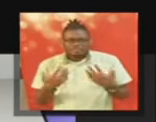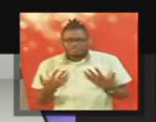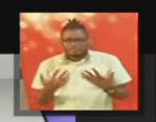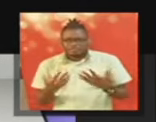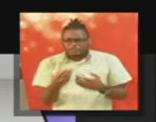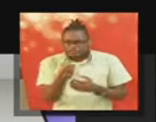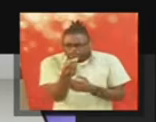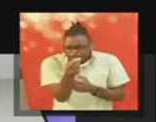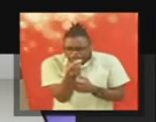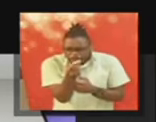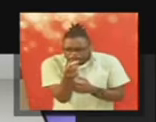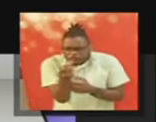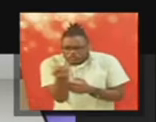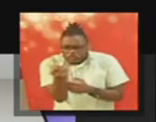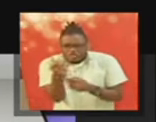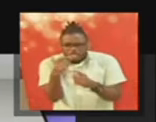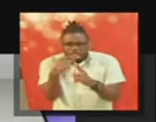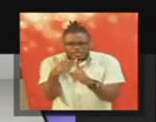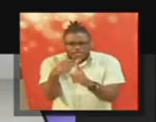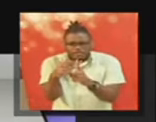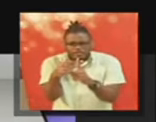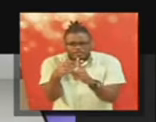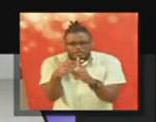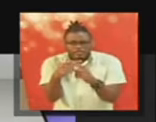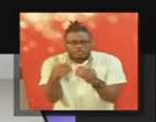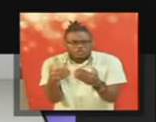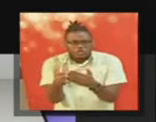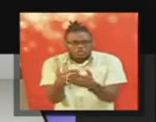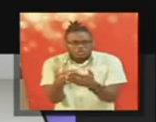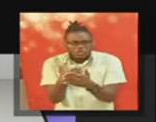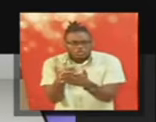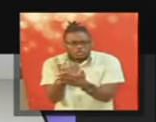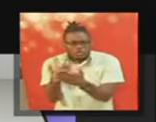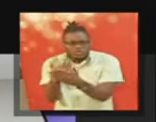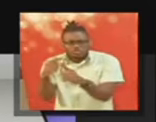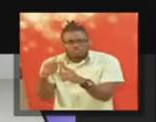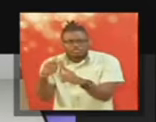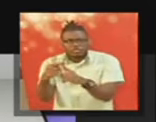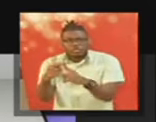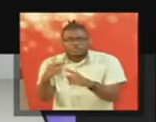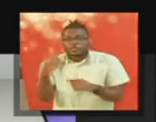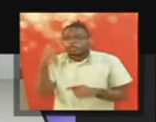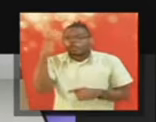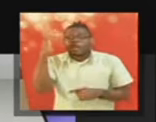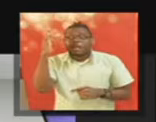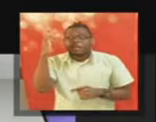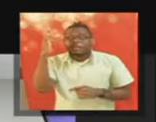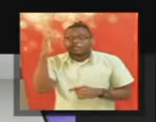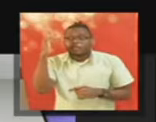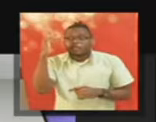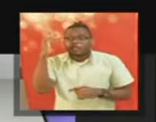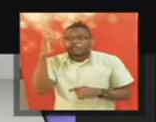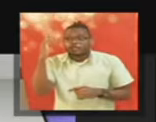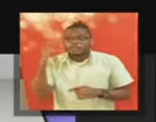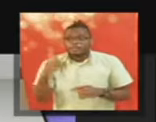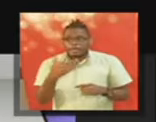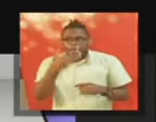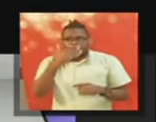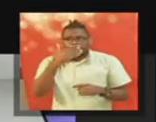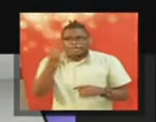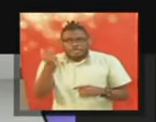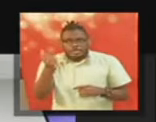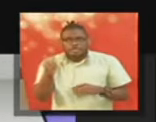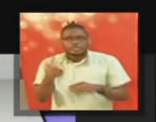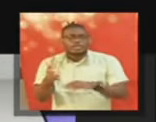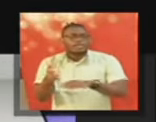So I just wanted to know why is that? Is this a sign of things working? And is the reporting mechanism within